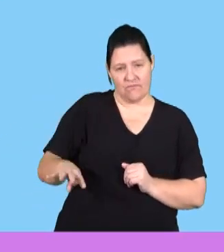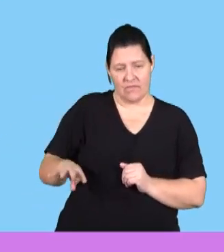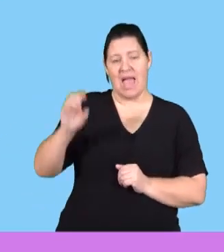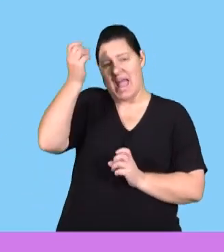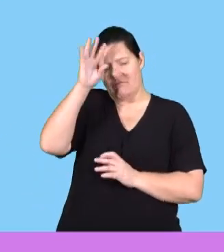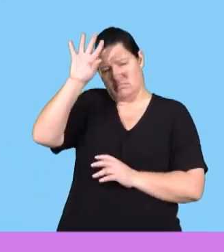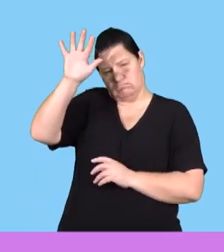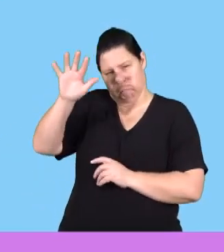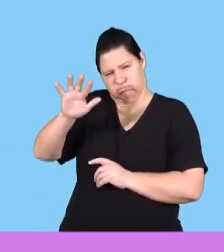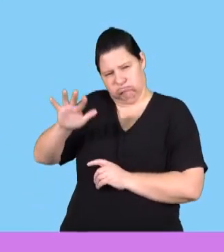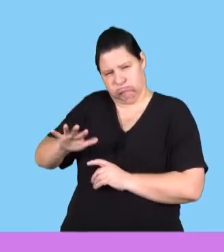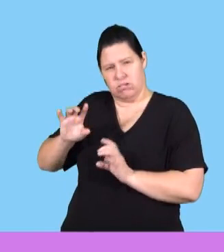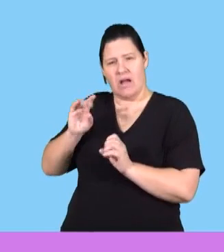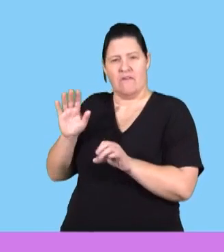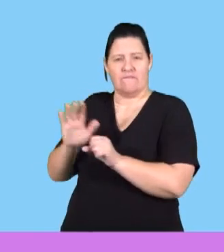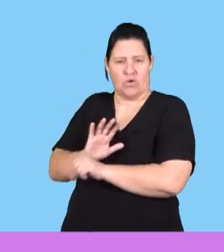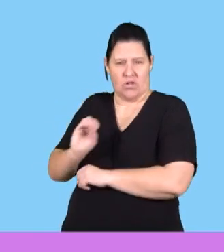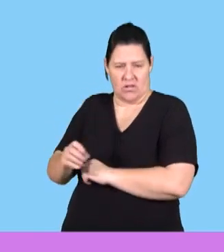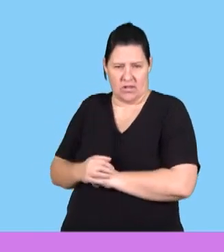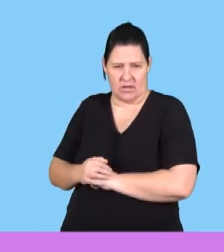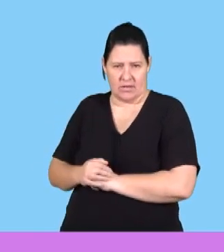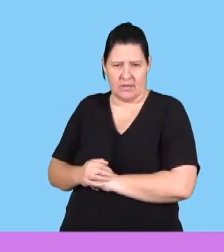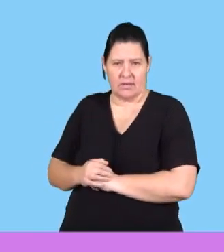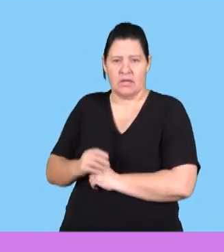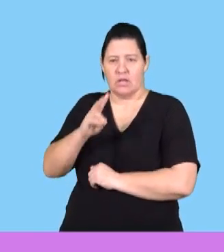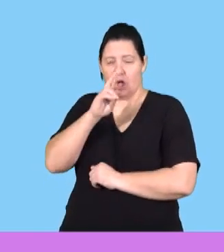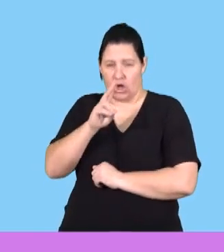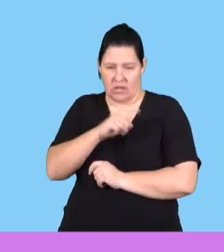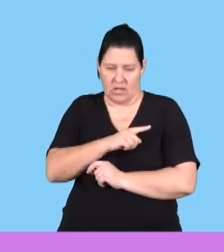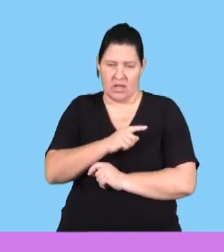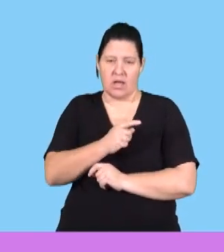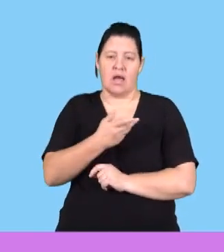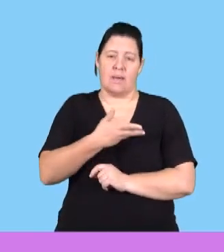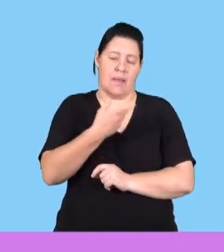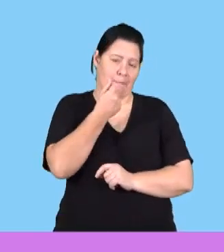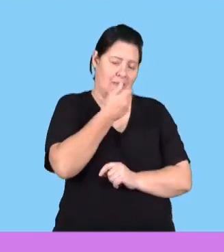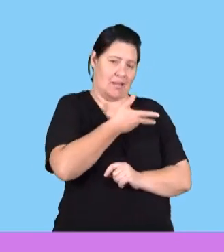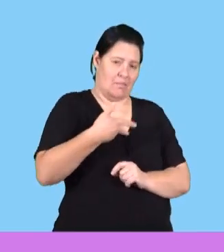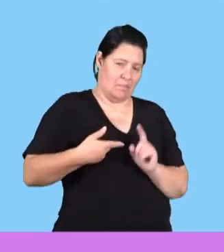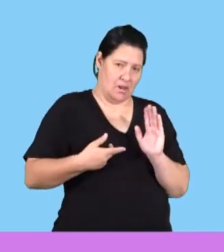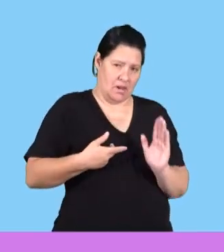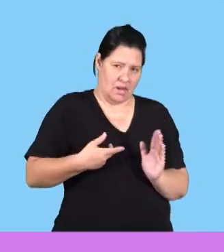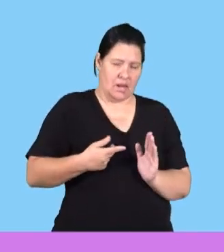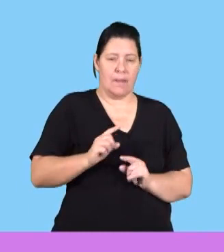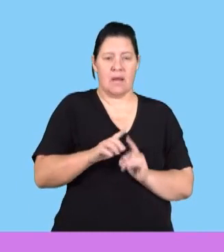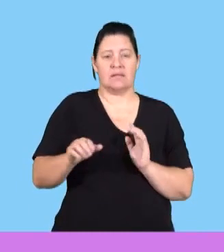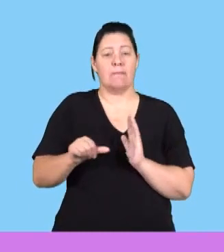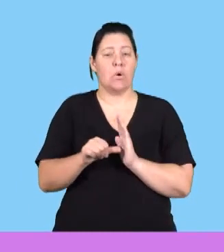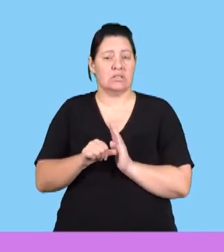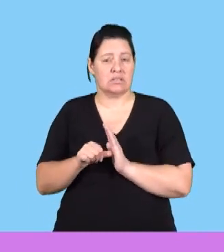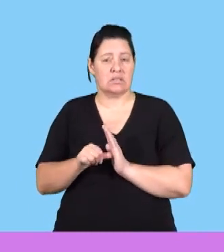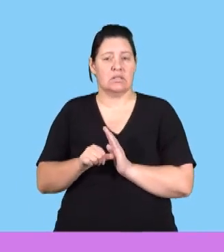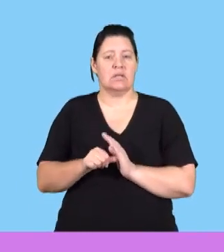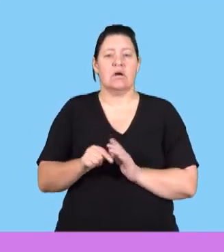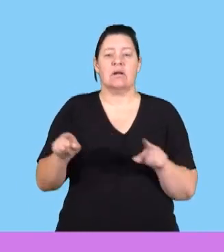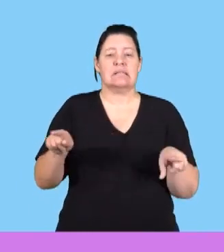the given information, right? So looking at your far left, we have the gender, that's male and female, but it's important to